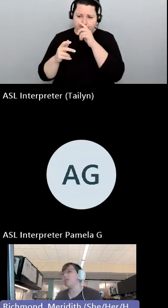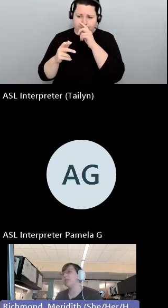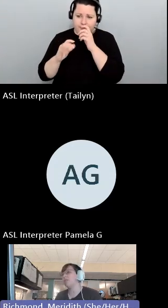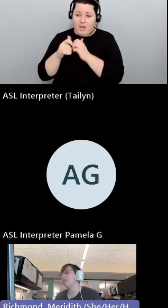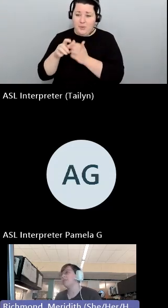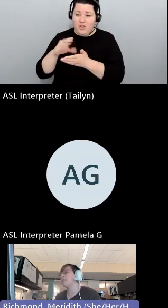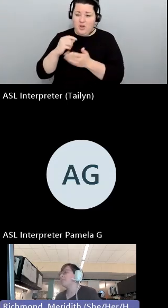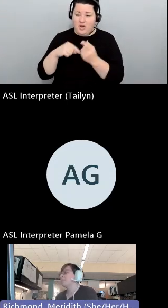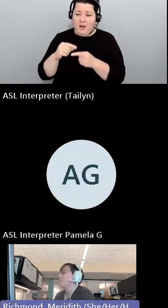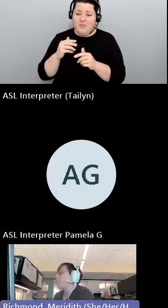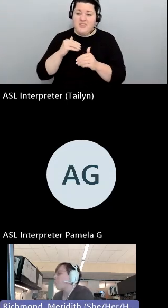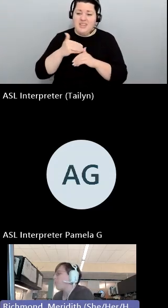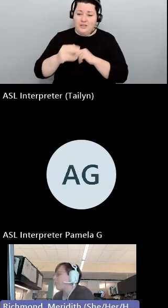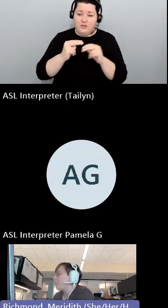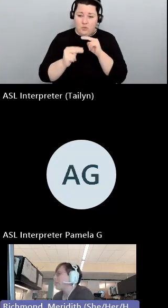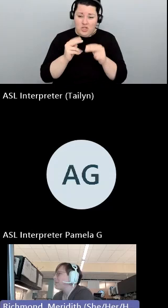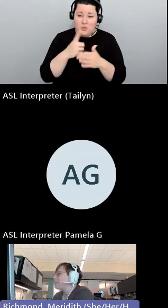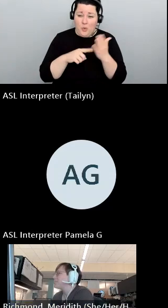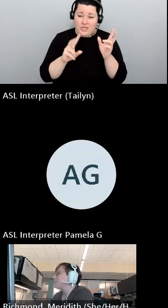next negotiations?